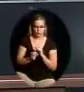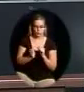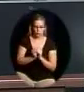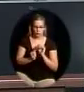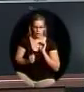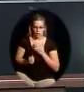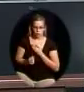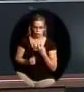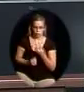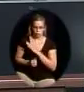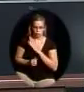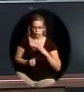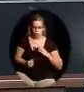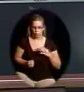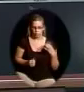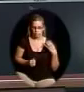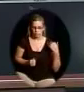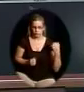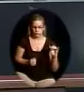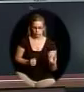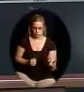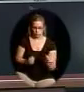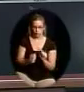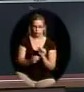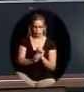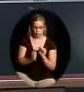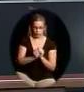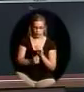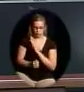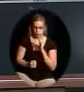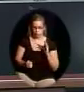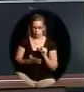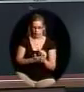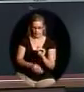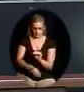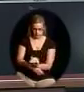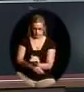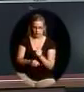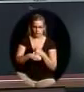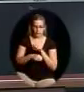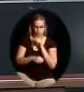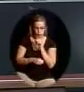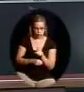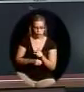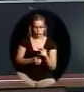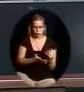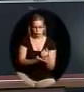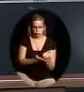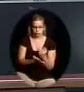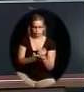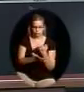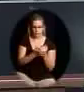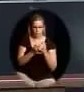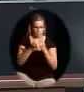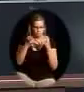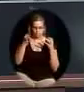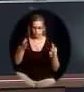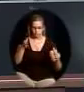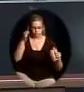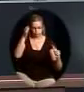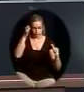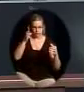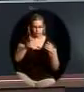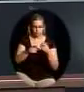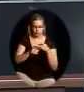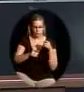our two board officers that morning, as well as work with the board that night. So I would try to make sure that we got as much expertise from him